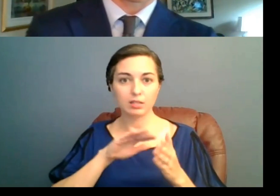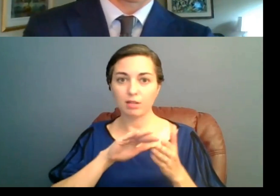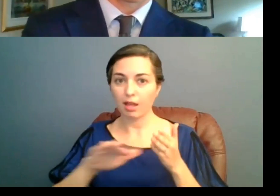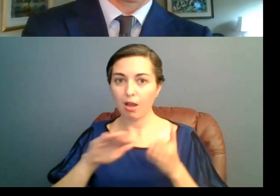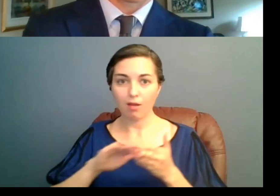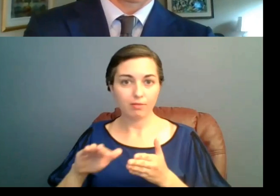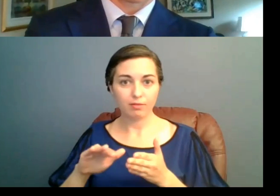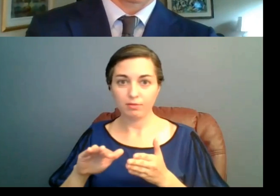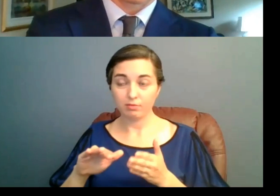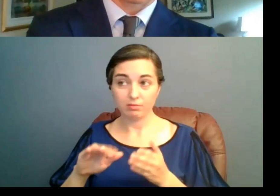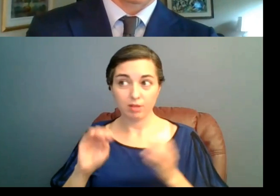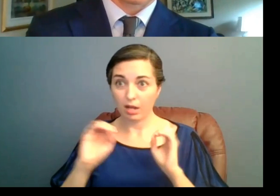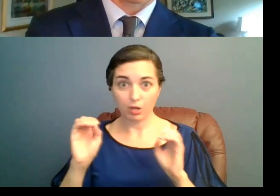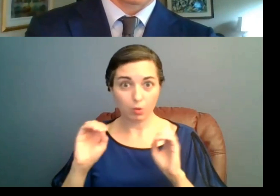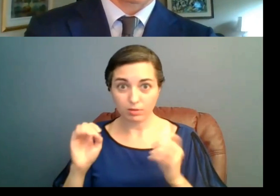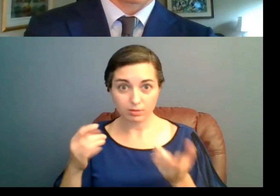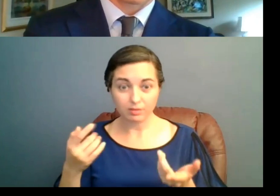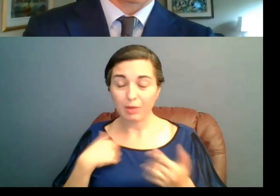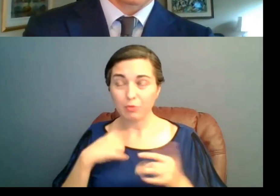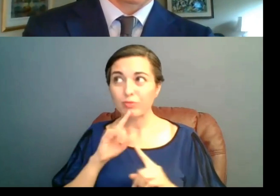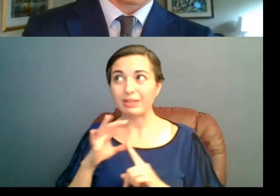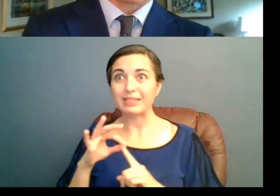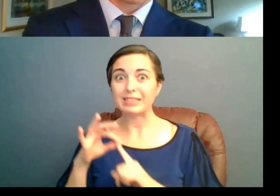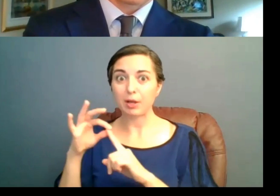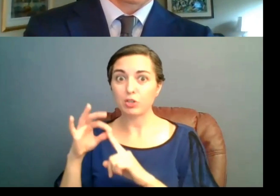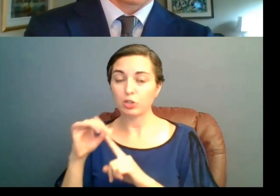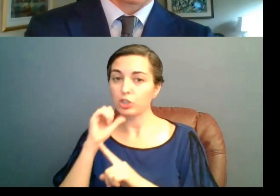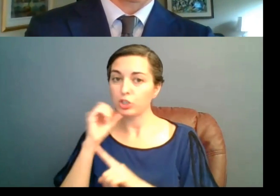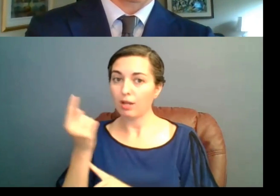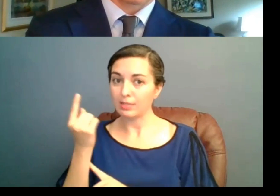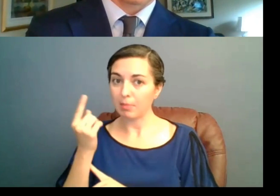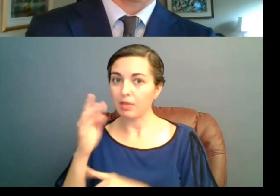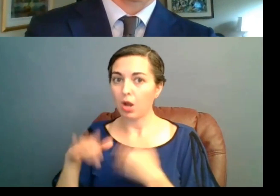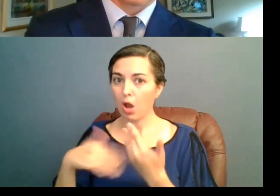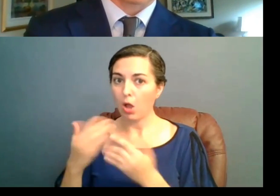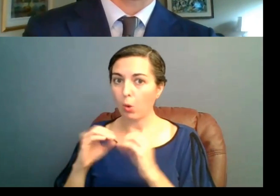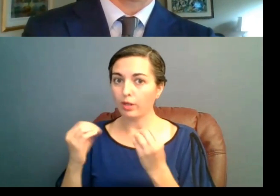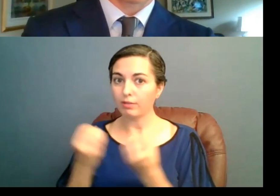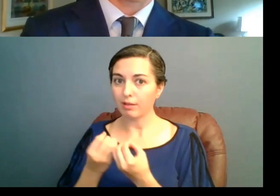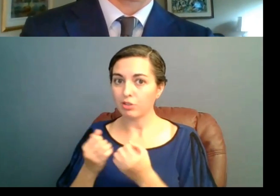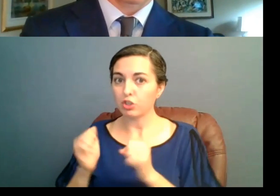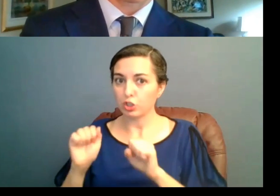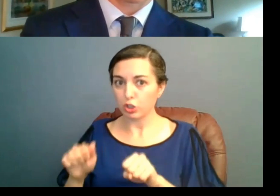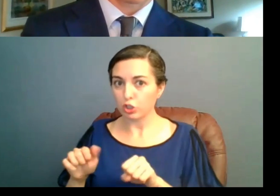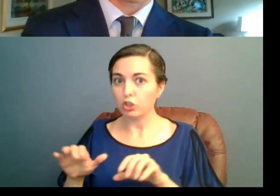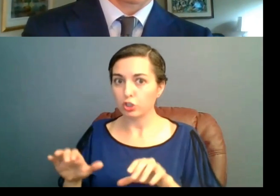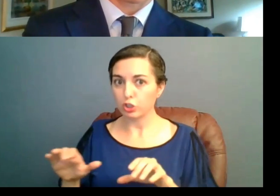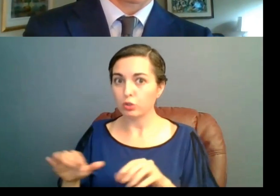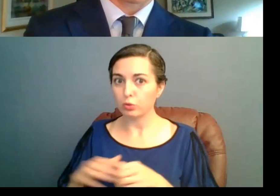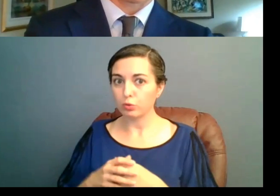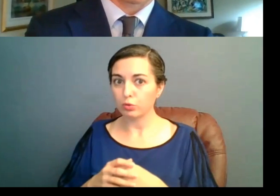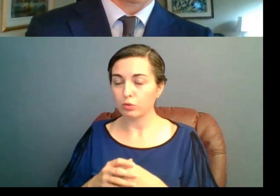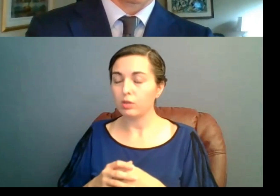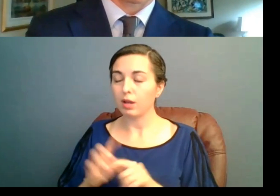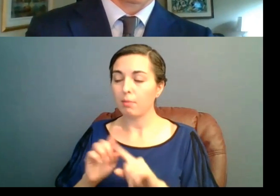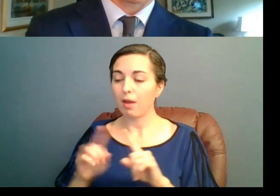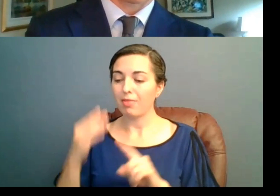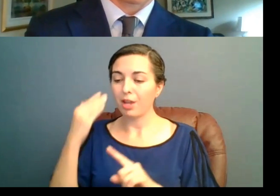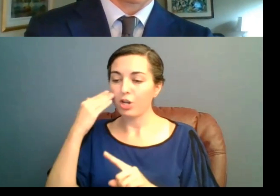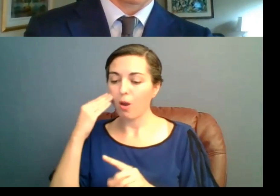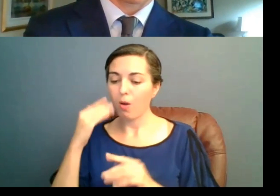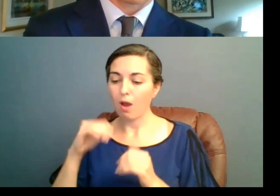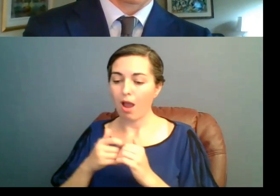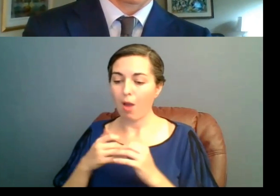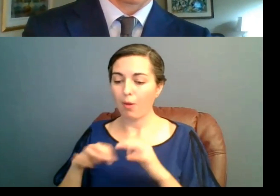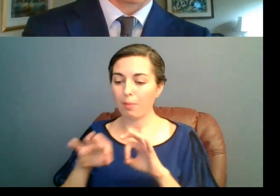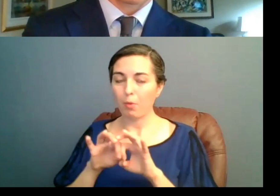employees, which was really, really special and not something that all organizations could say, right? And they know how important our job